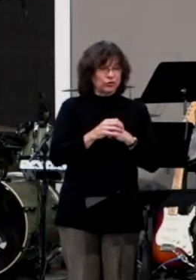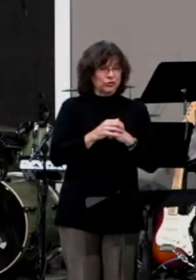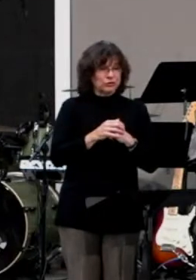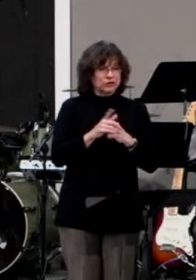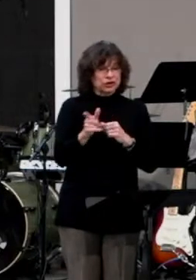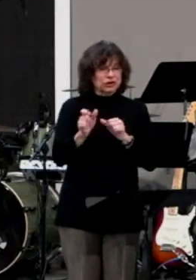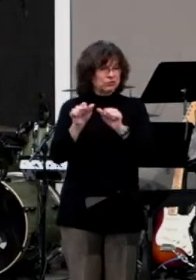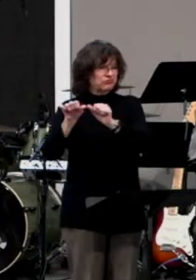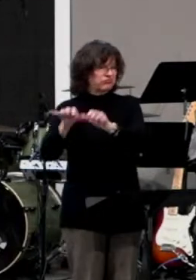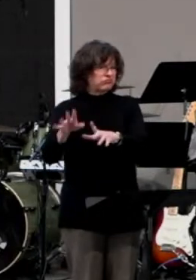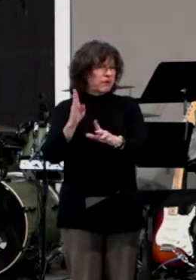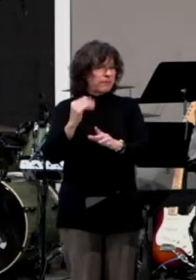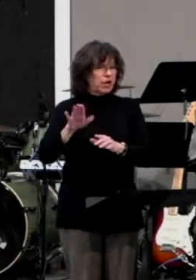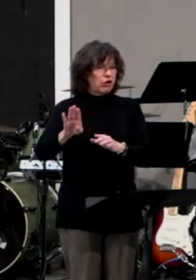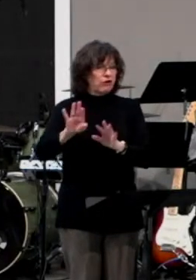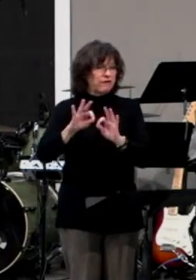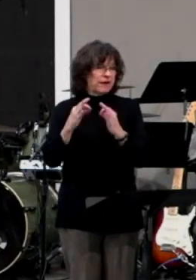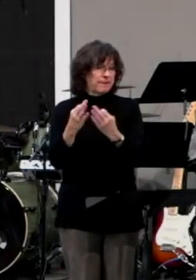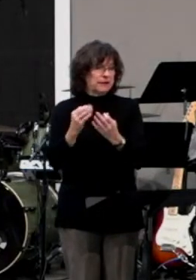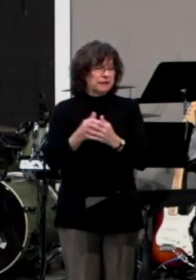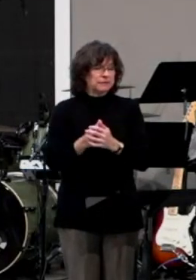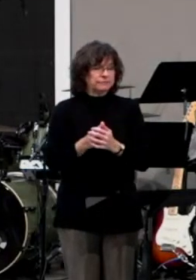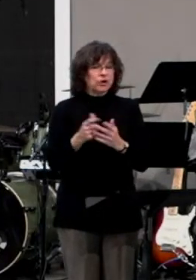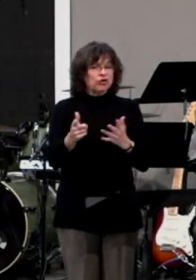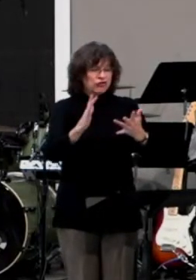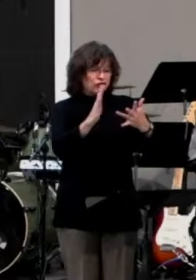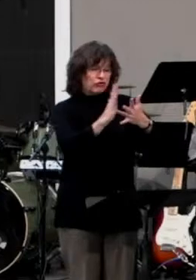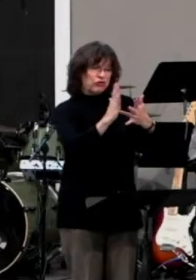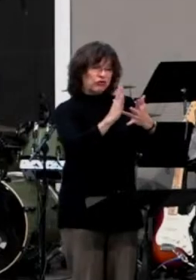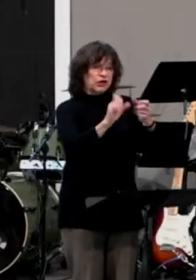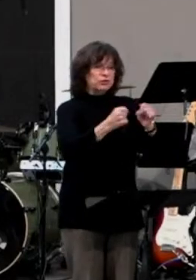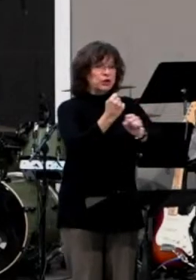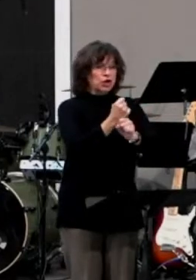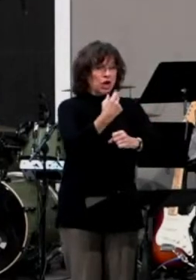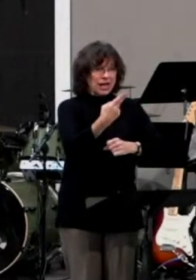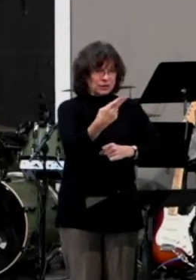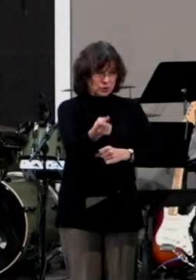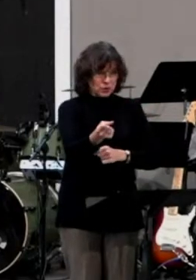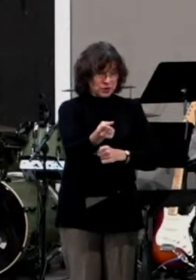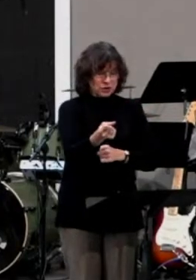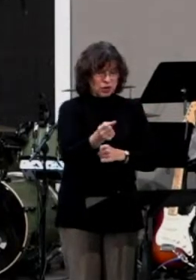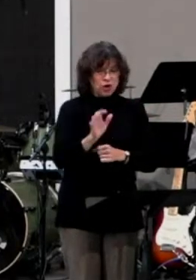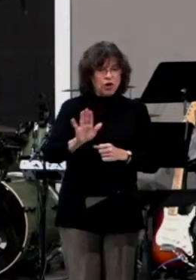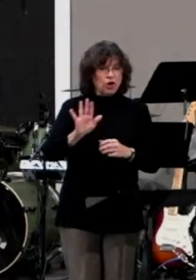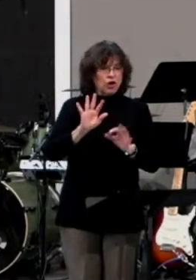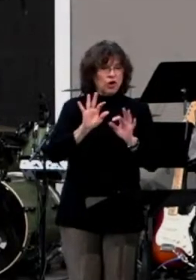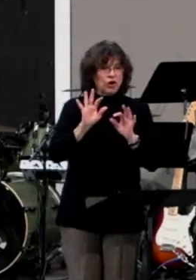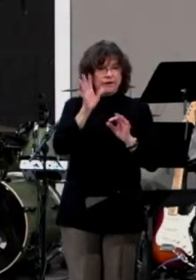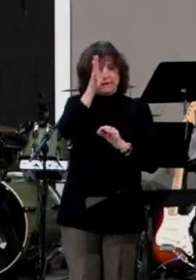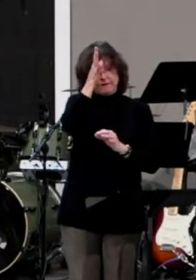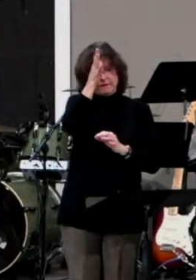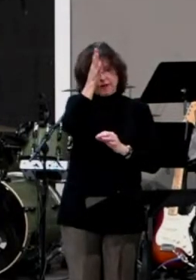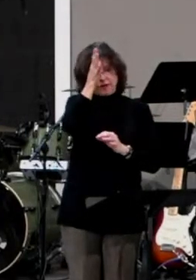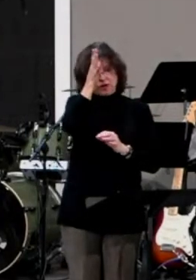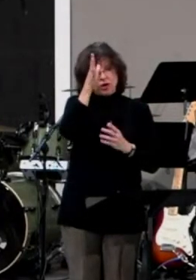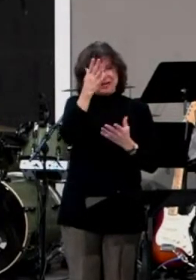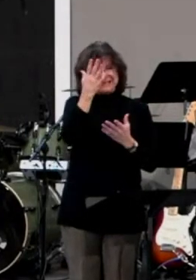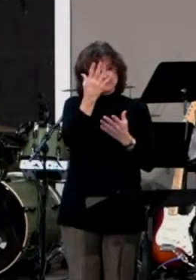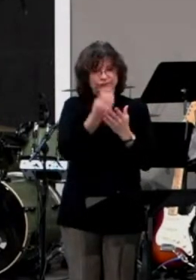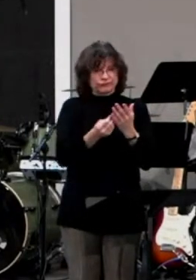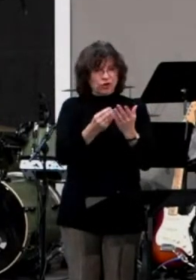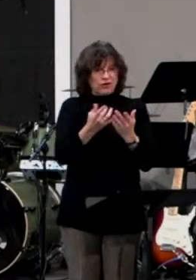At the end of her freshman year in high school, her father died of a heart attack right in front of her.